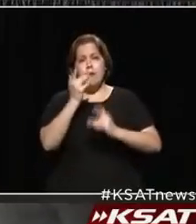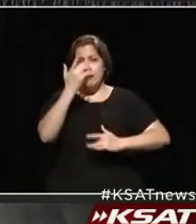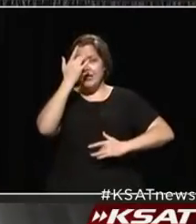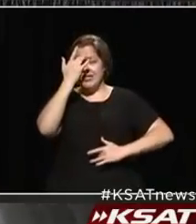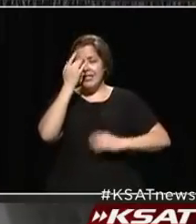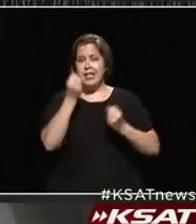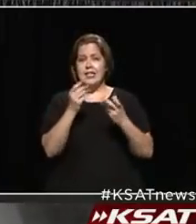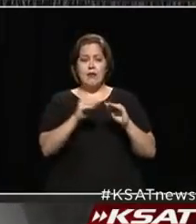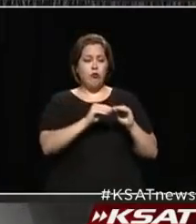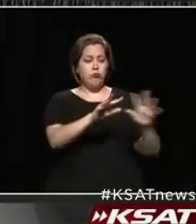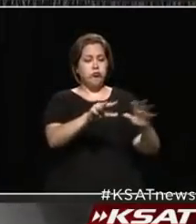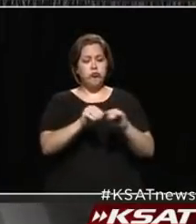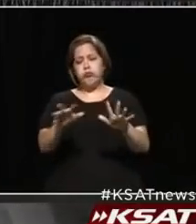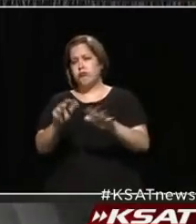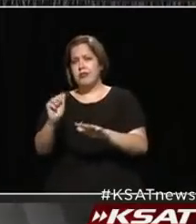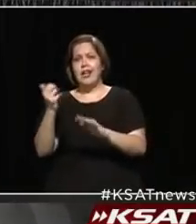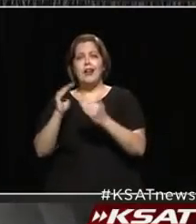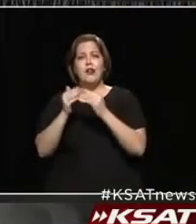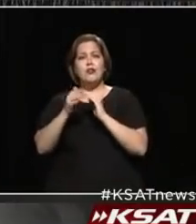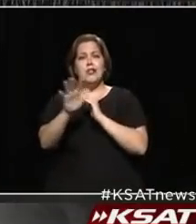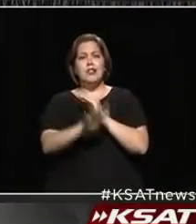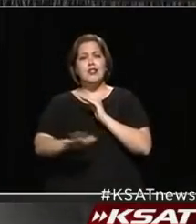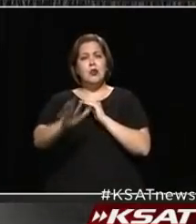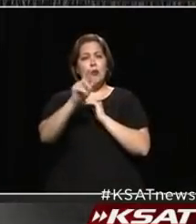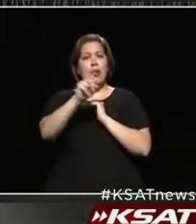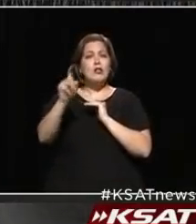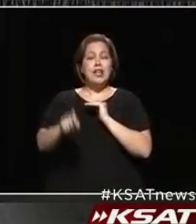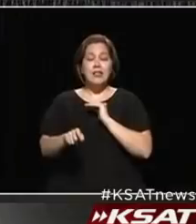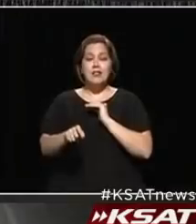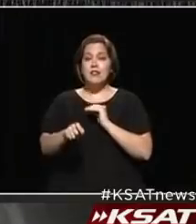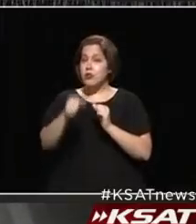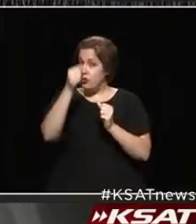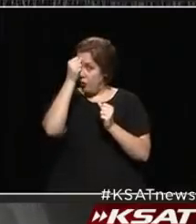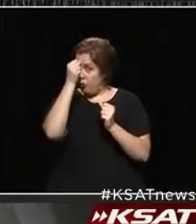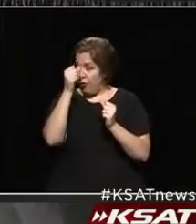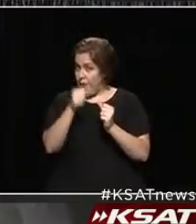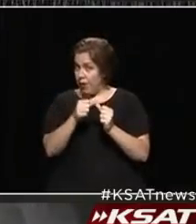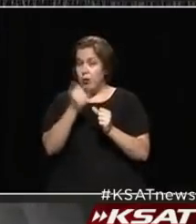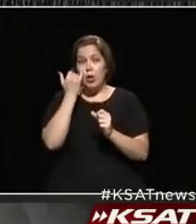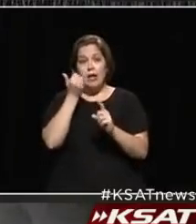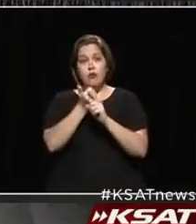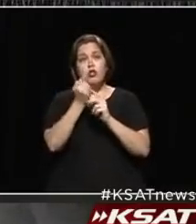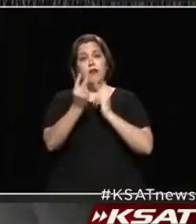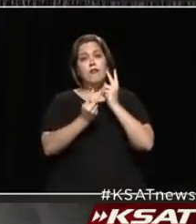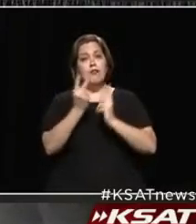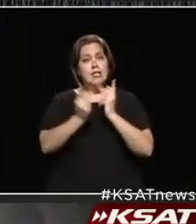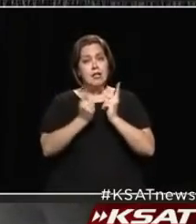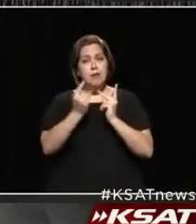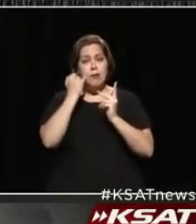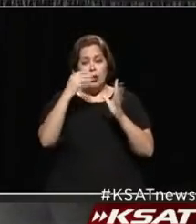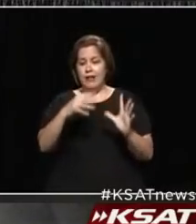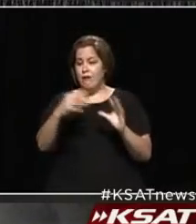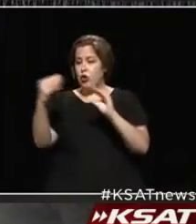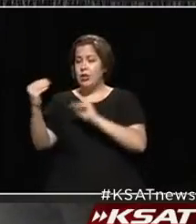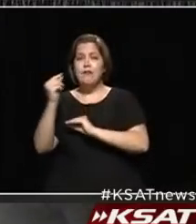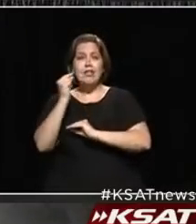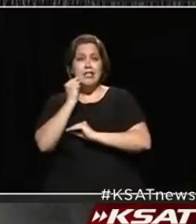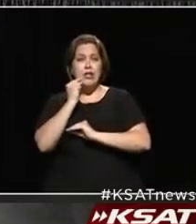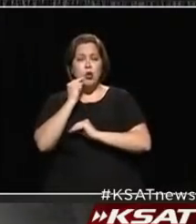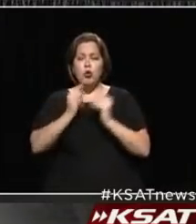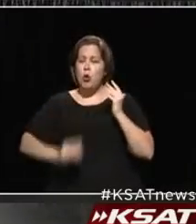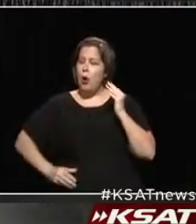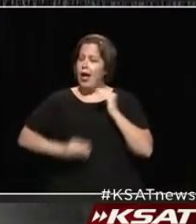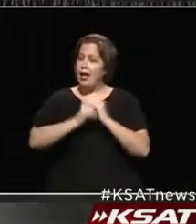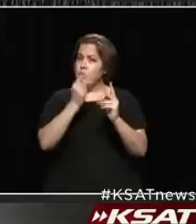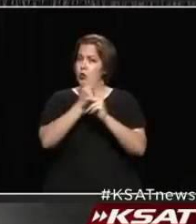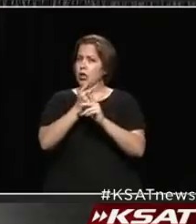several outbreaks in other cities around Texas. And so keep in mind, if you are visiting folks, if you're leaving San Antonio, take extra care